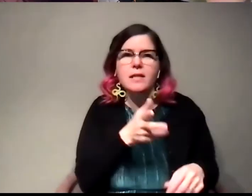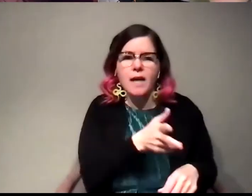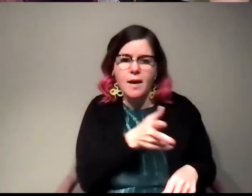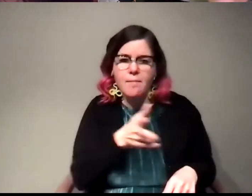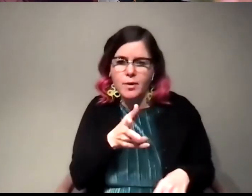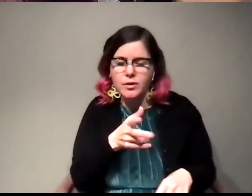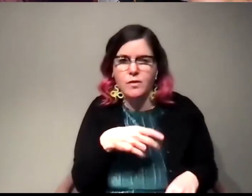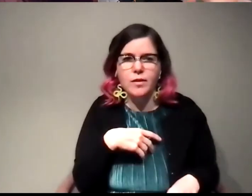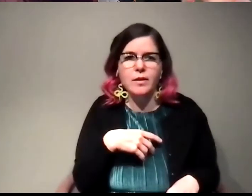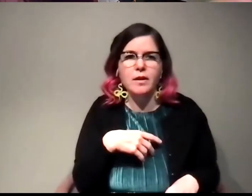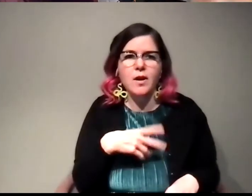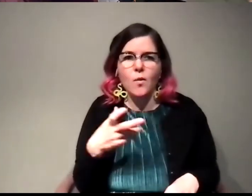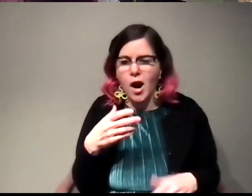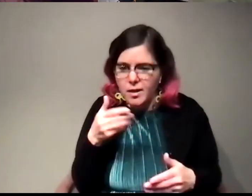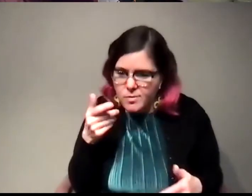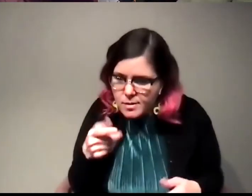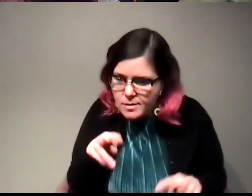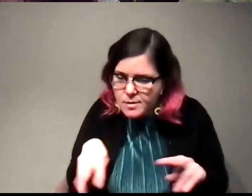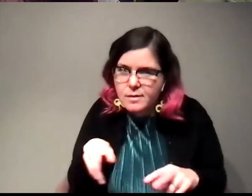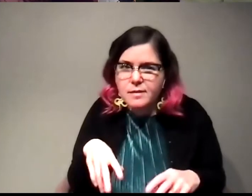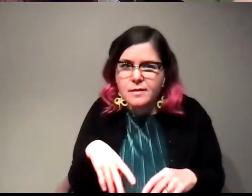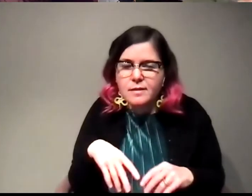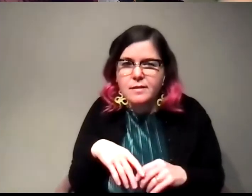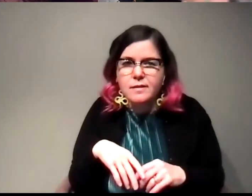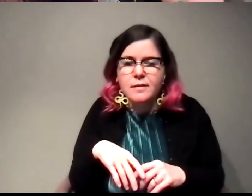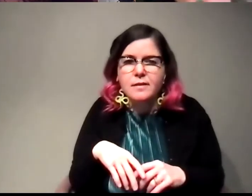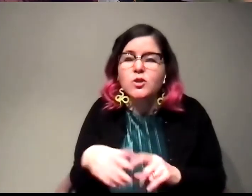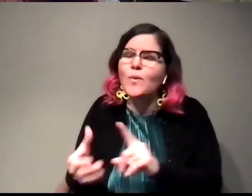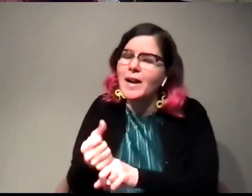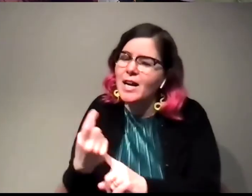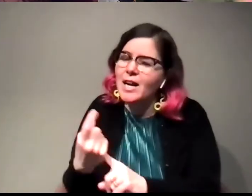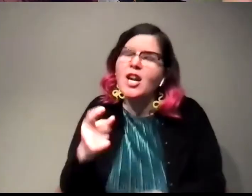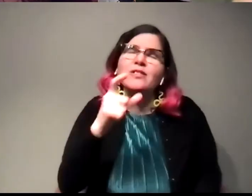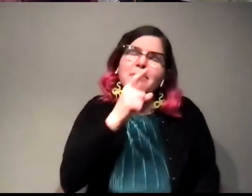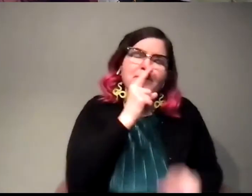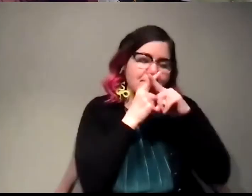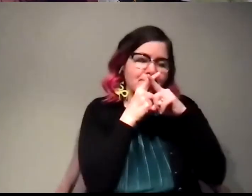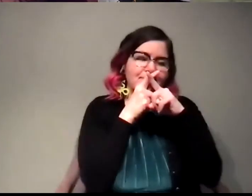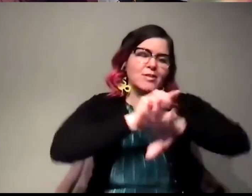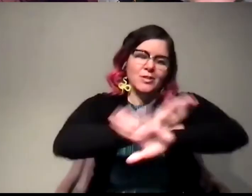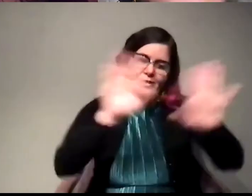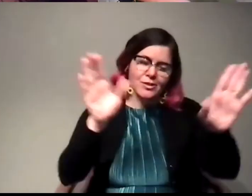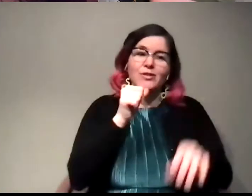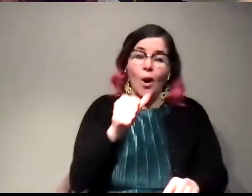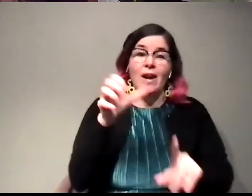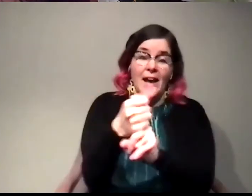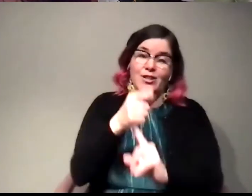wanted to, like, get a closer look at them and try to catch one. Which you shouldn't do. I shouldn't say that. You don't catch lizards. But I wanted to look at them close up, and